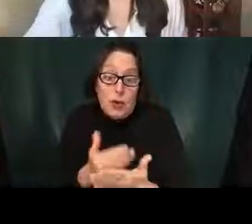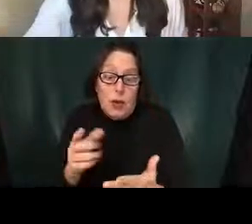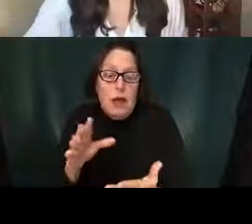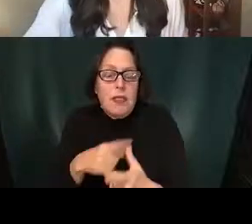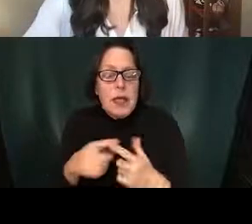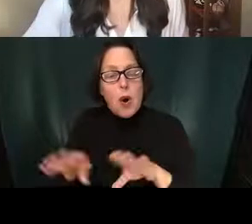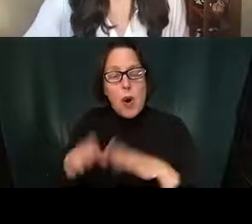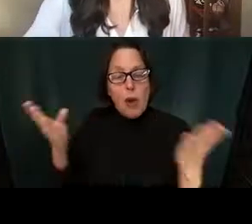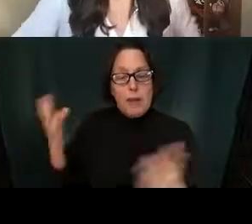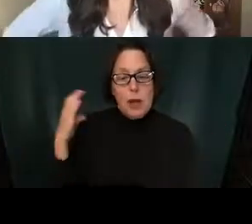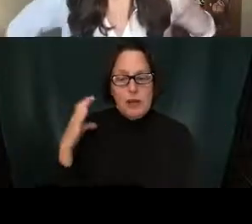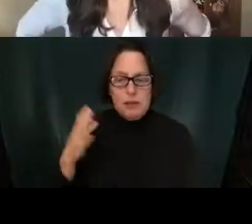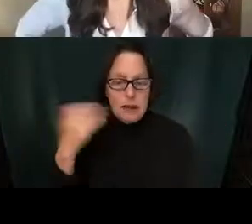valuable.